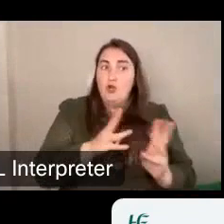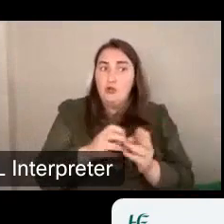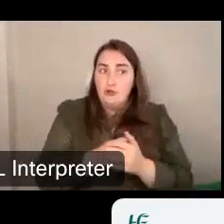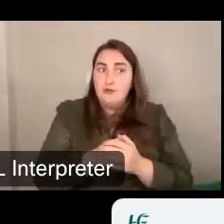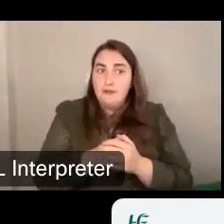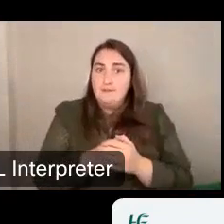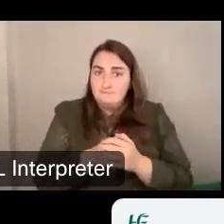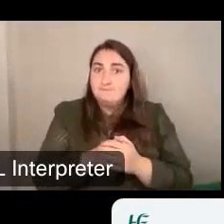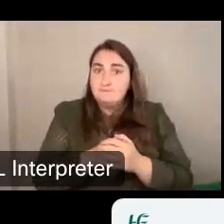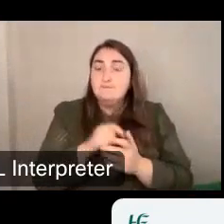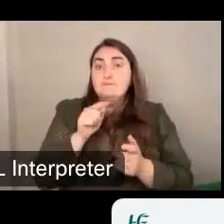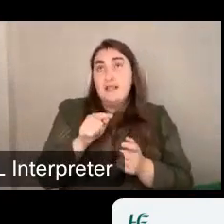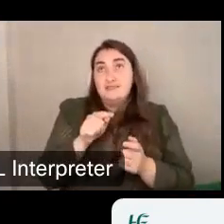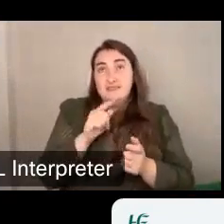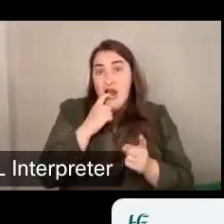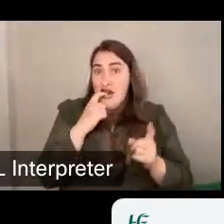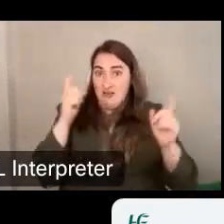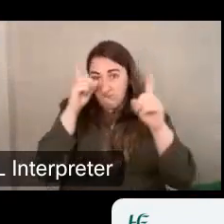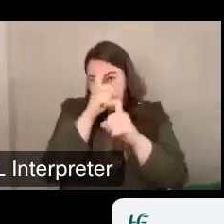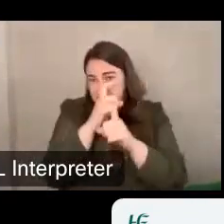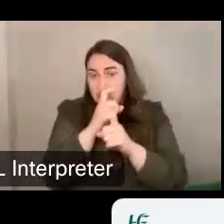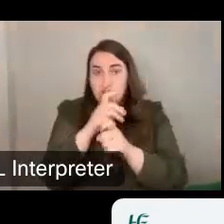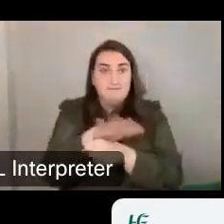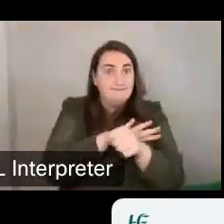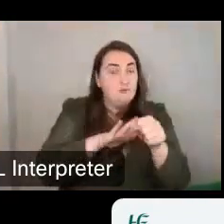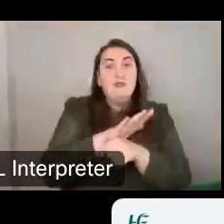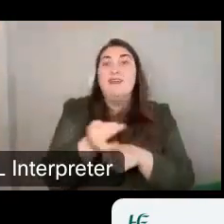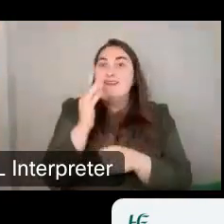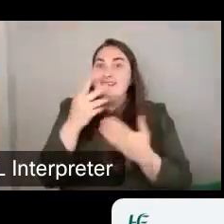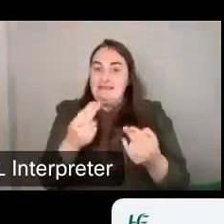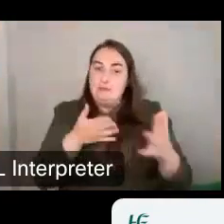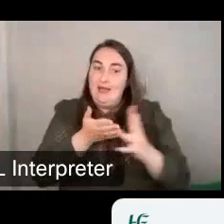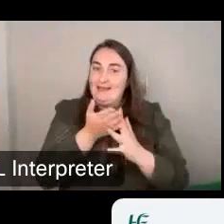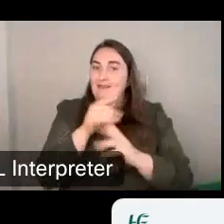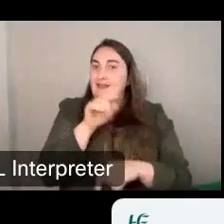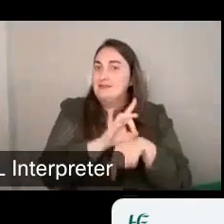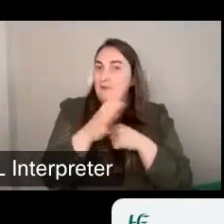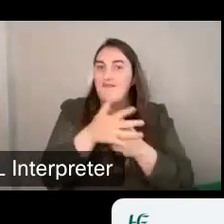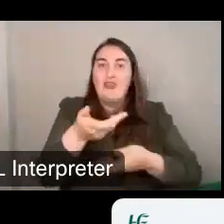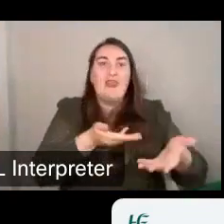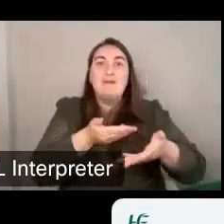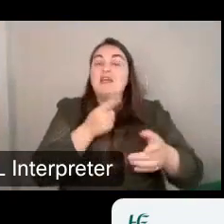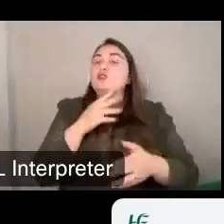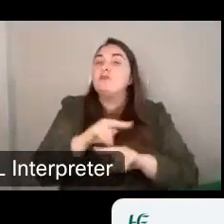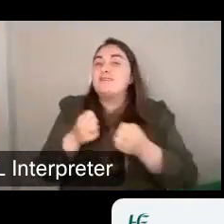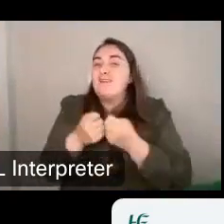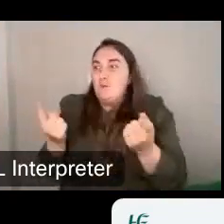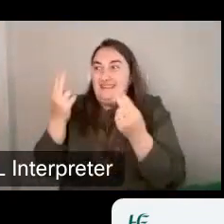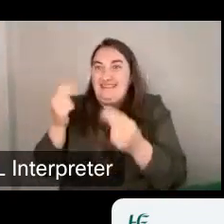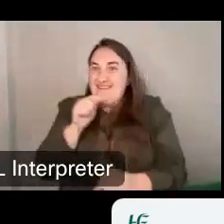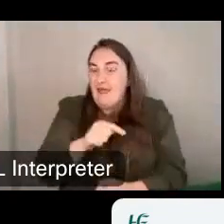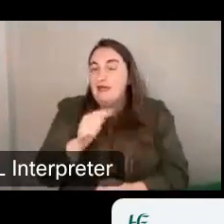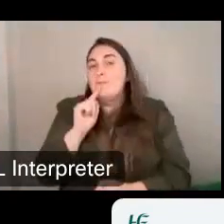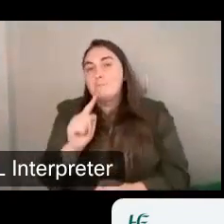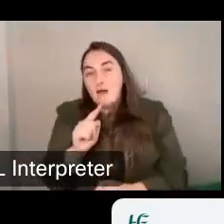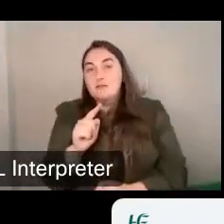in quite complicated or difficult incidents if they need to access that type of therapy. Not everybody does. And I'd like to emphasize that, actually,